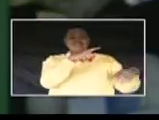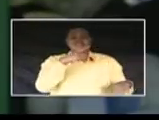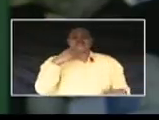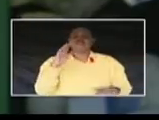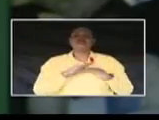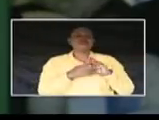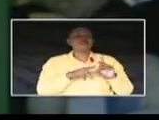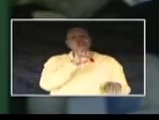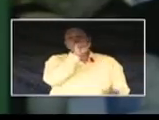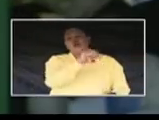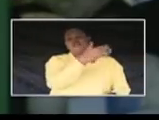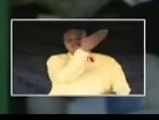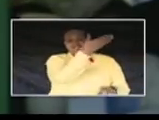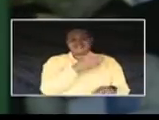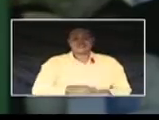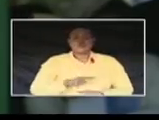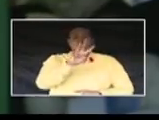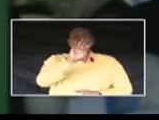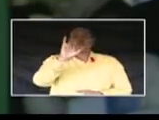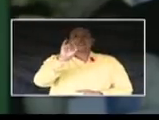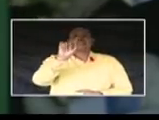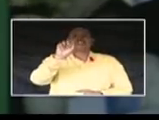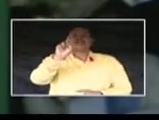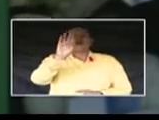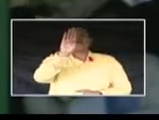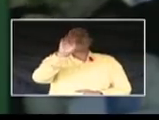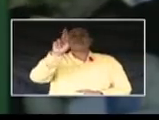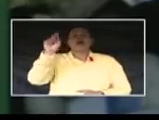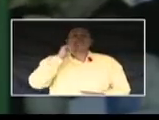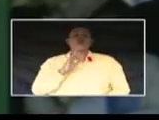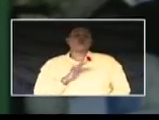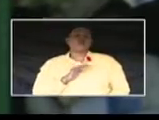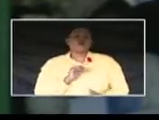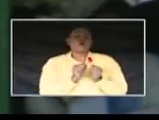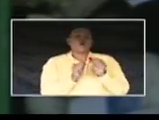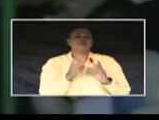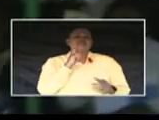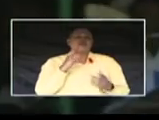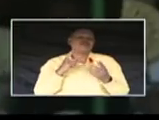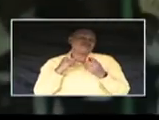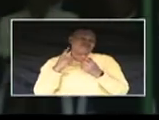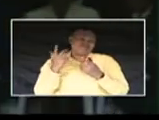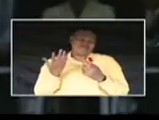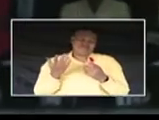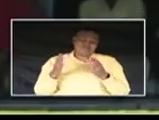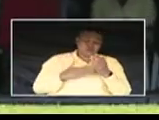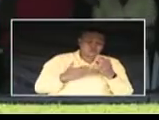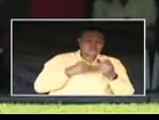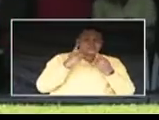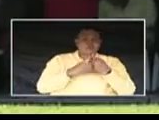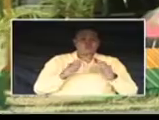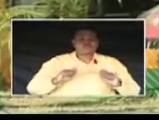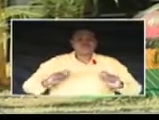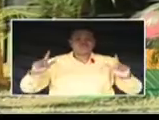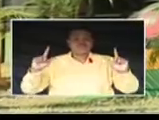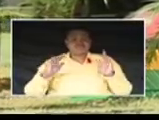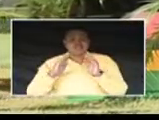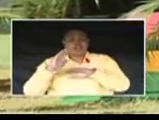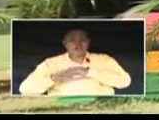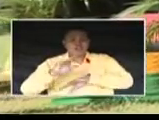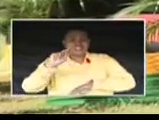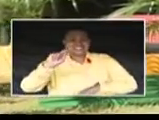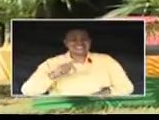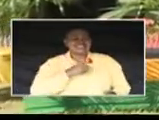darling of Winston Jamaica. Franklin Barnes for outstanding contribution to popular music and broadcasting.